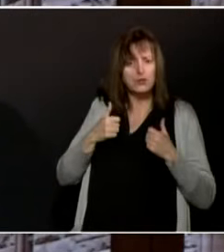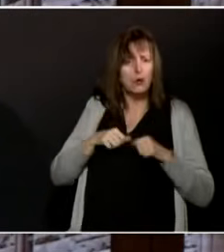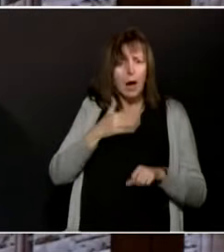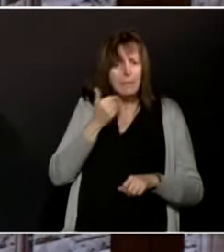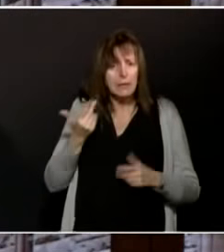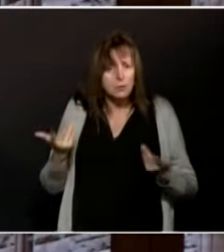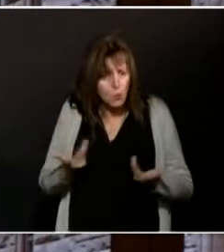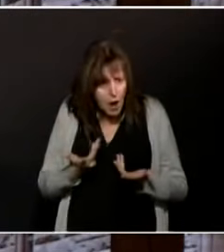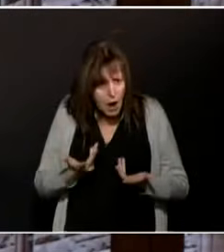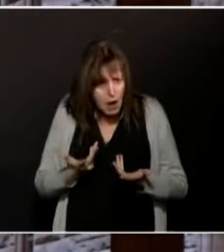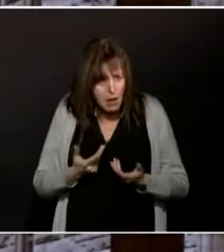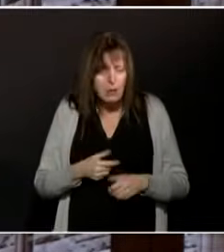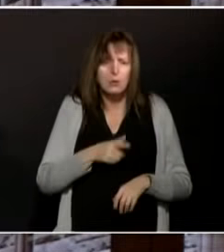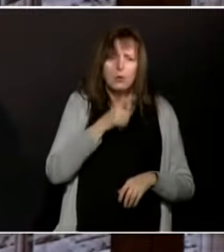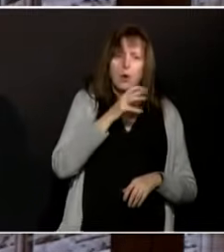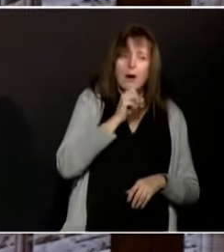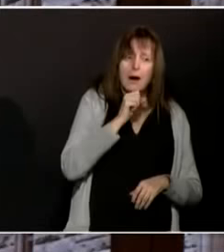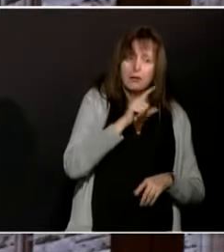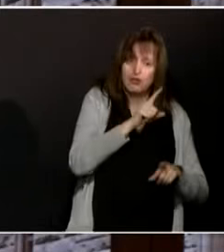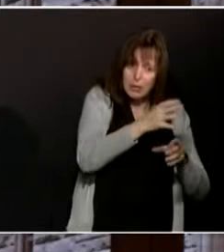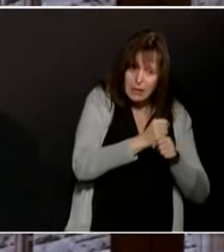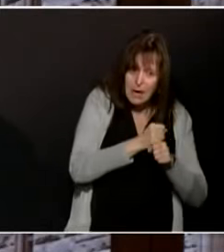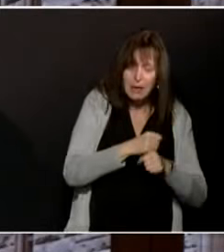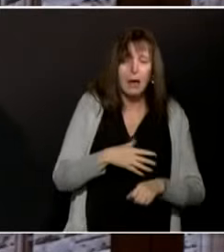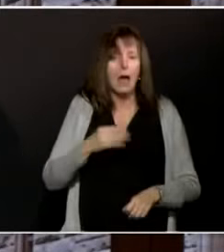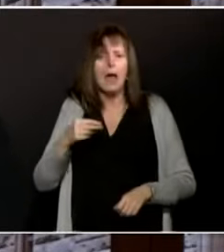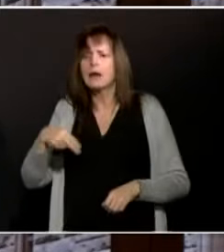there. But it's the same as if there was someone who was in